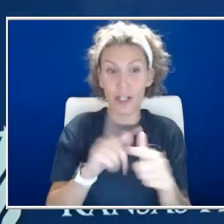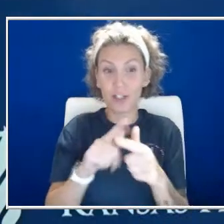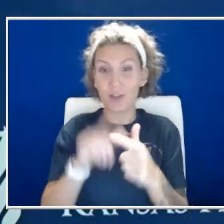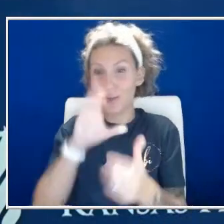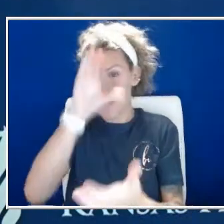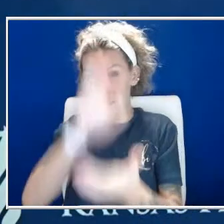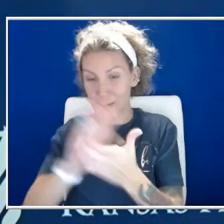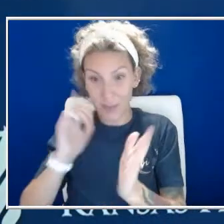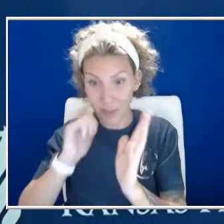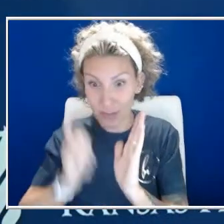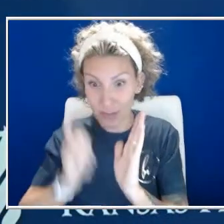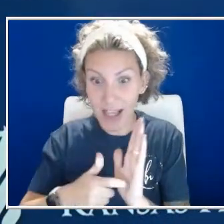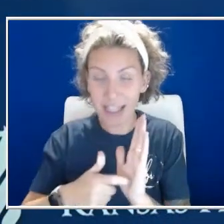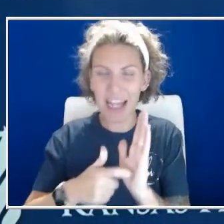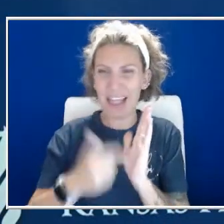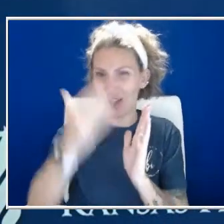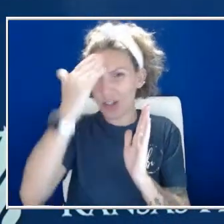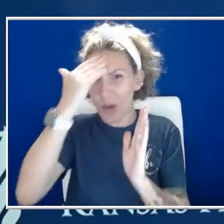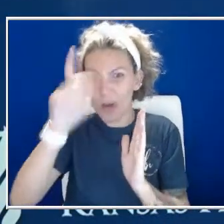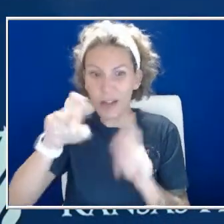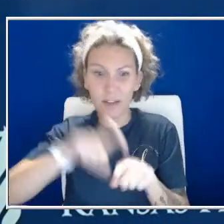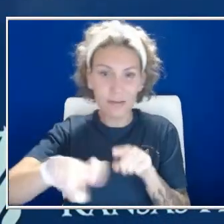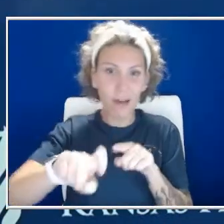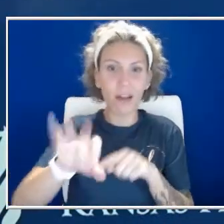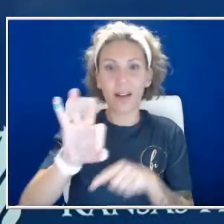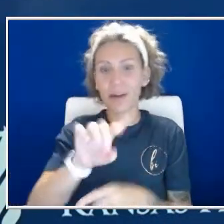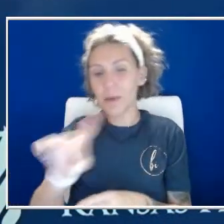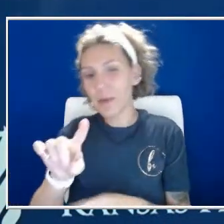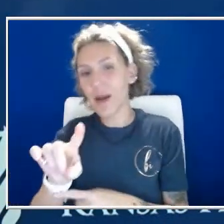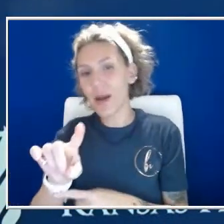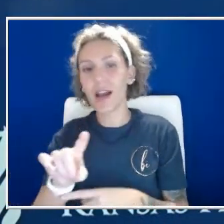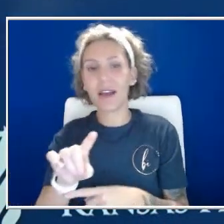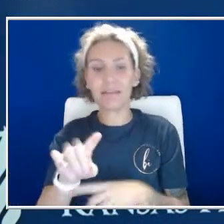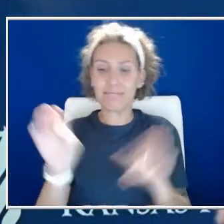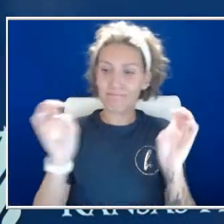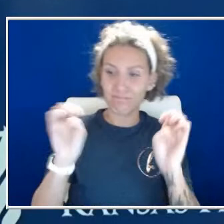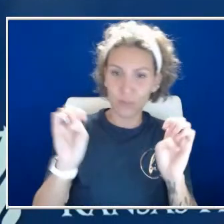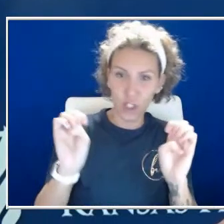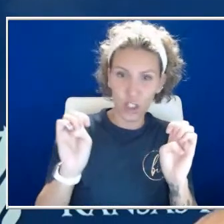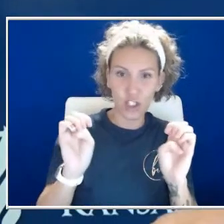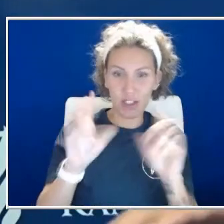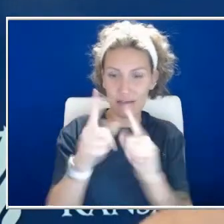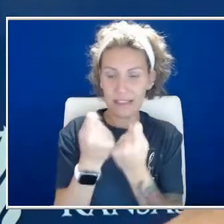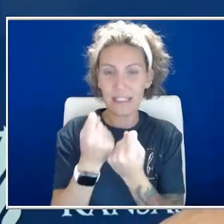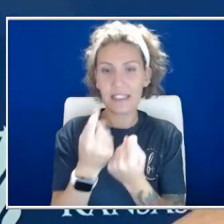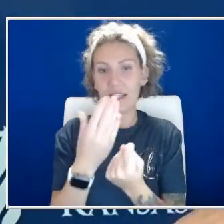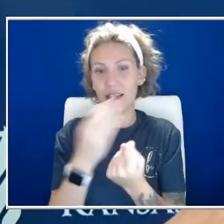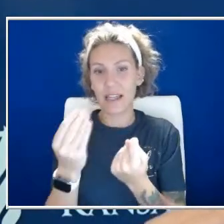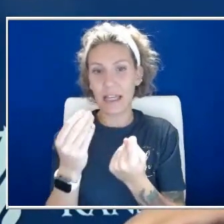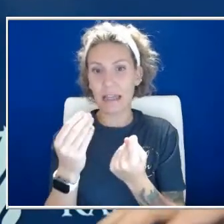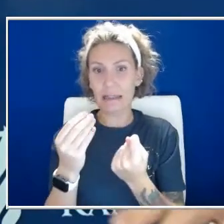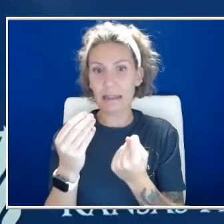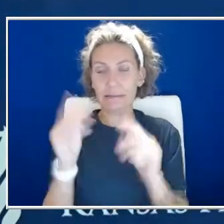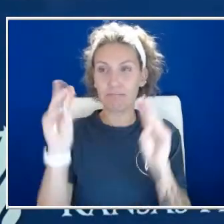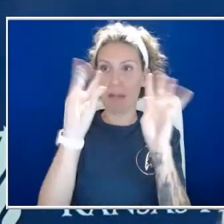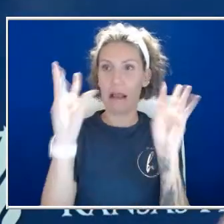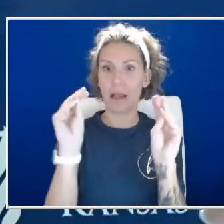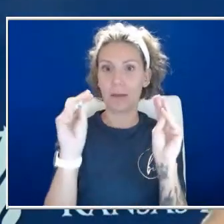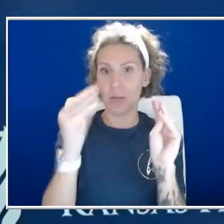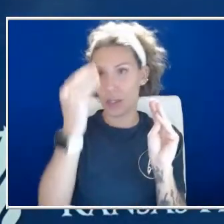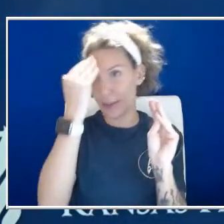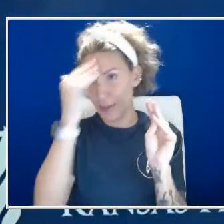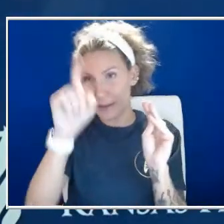things, knowing he needs to call 911, the emergency team in the ambulance knowing they got to get to KU with